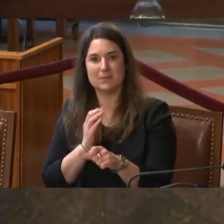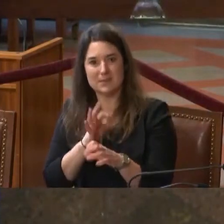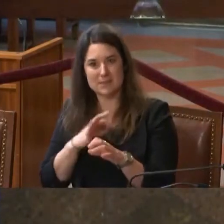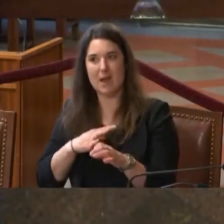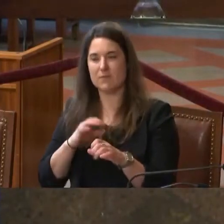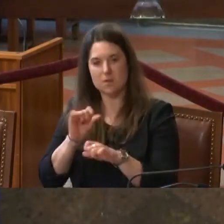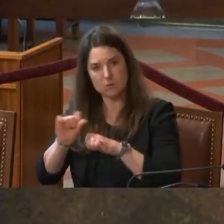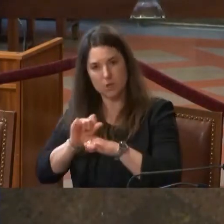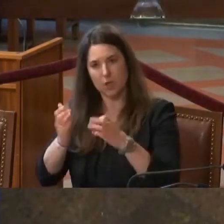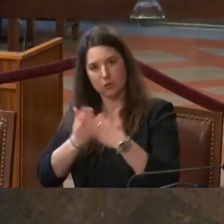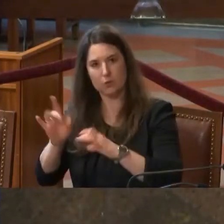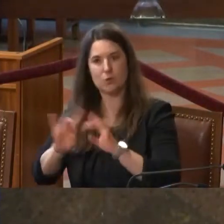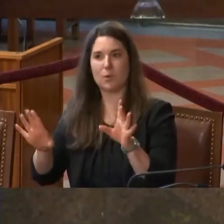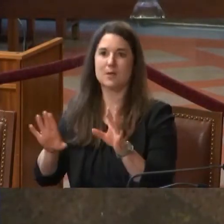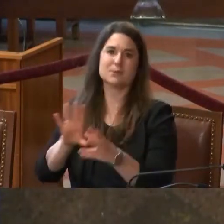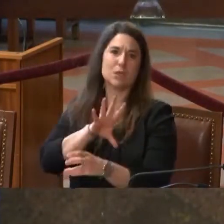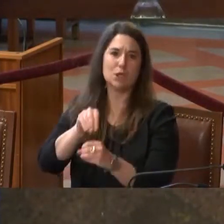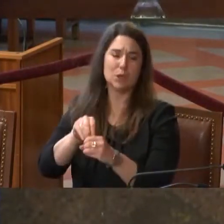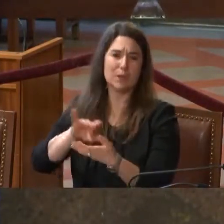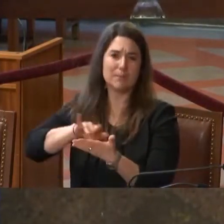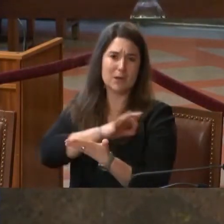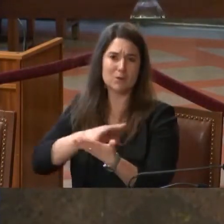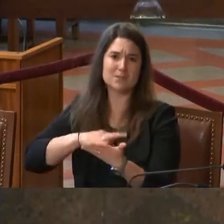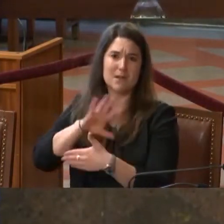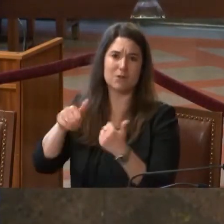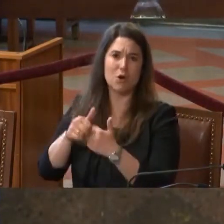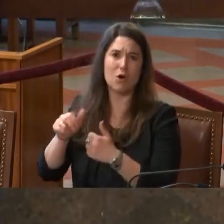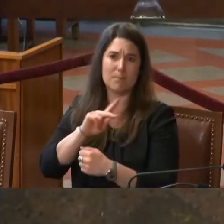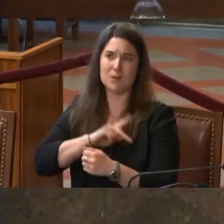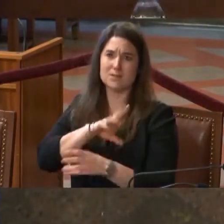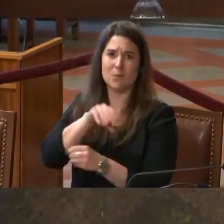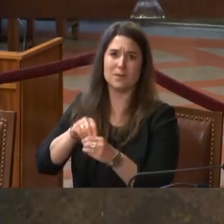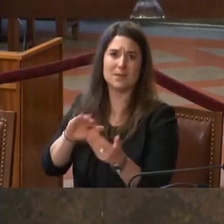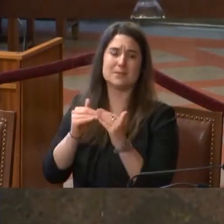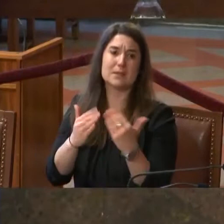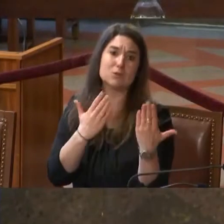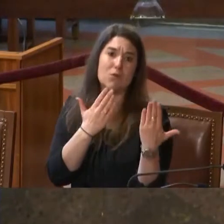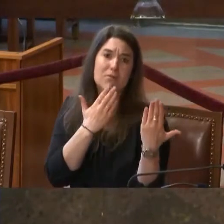the entire city, including our medical staff and all our personnel here within the city.